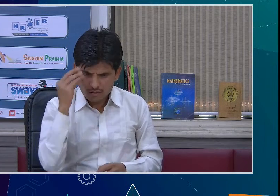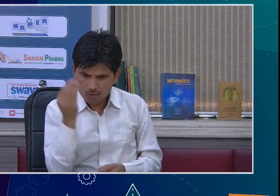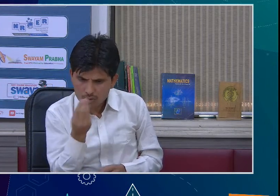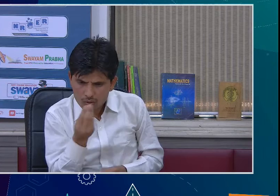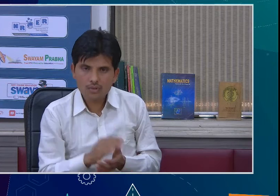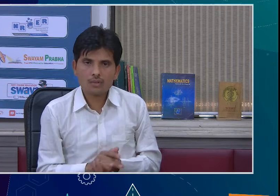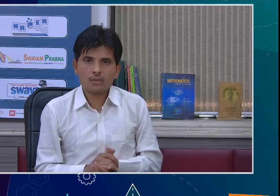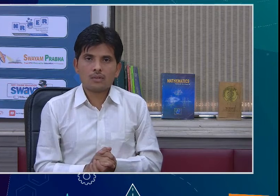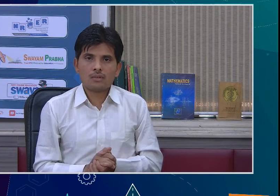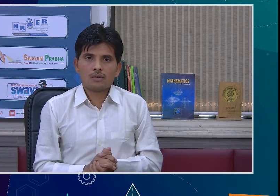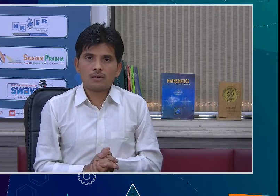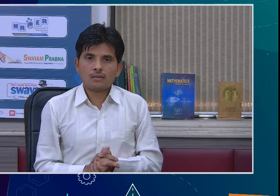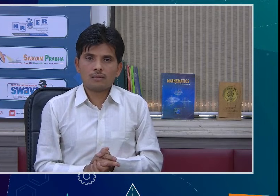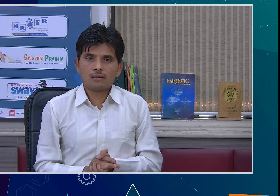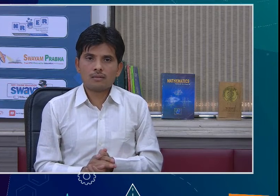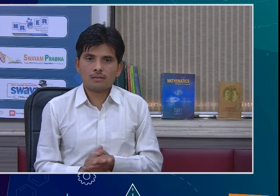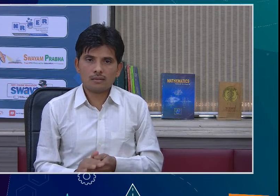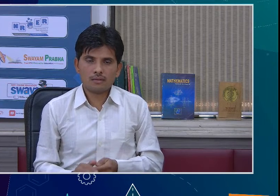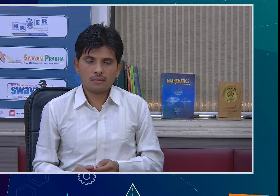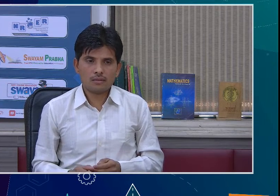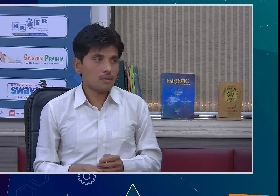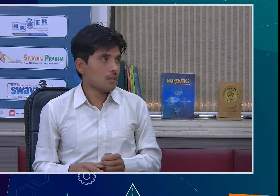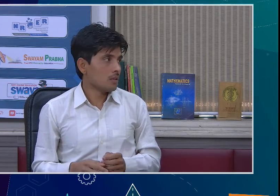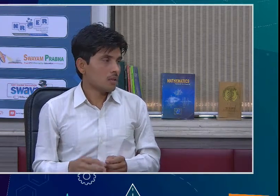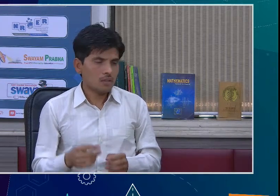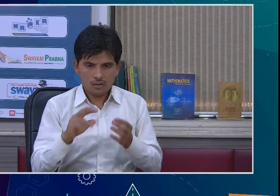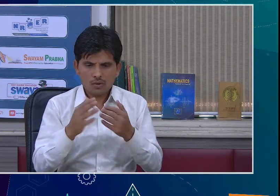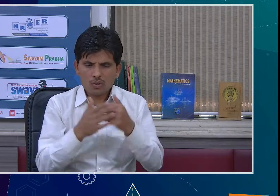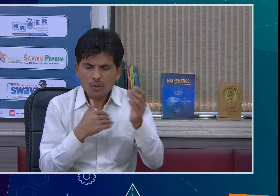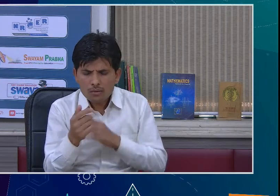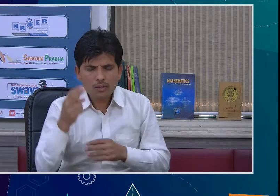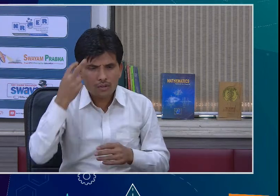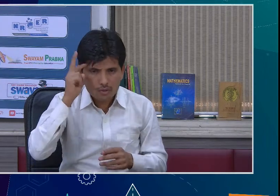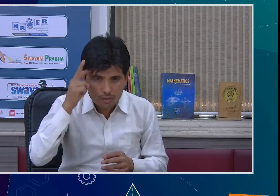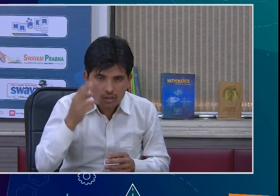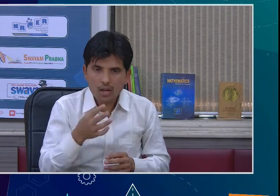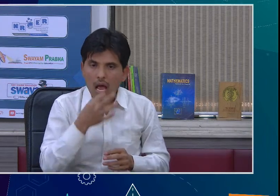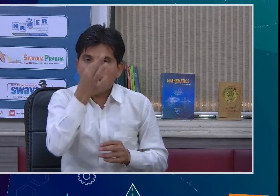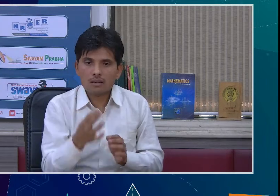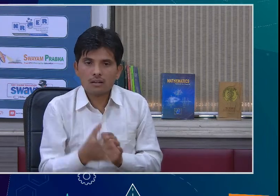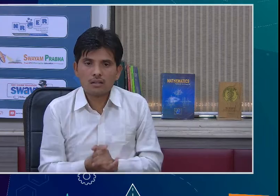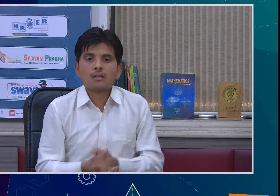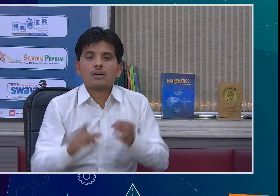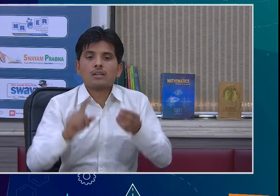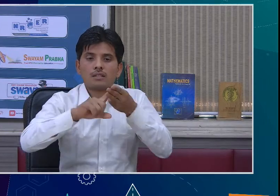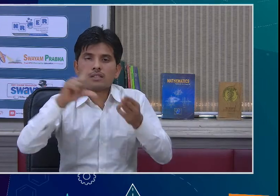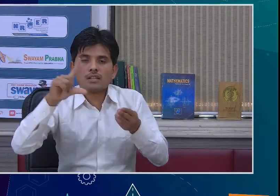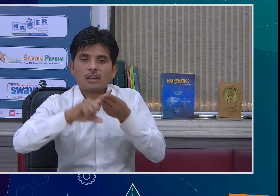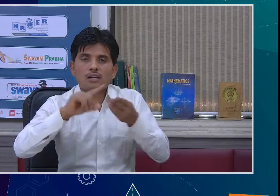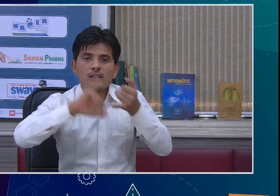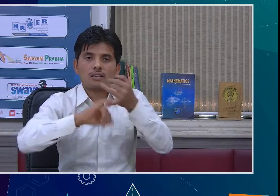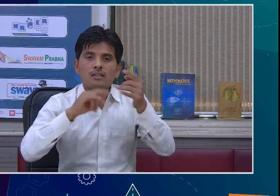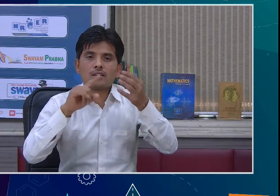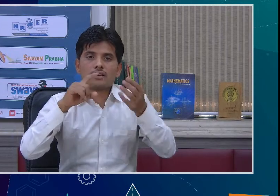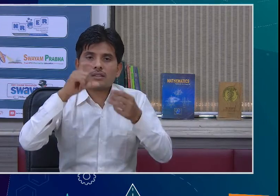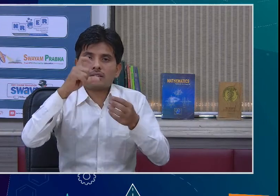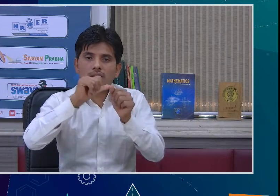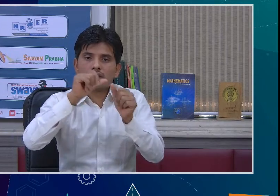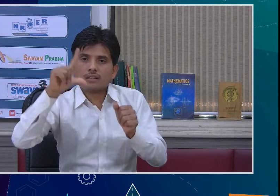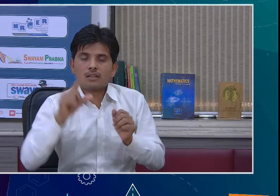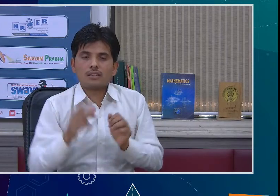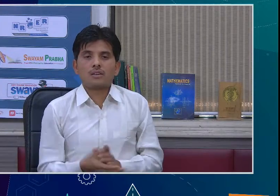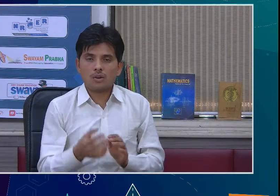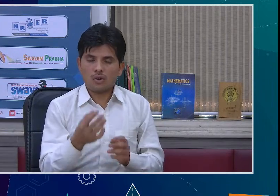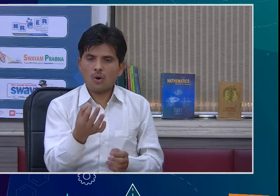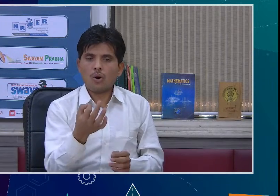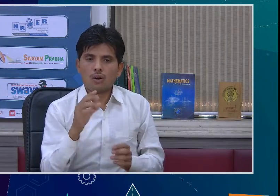more. Ma'am, before proceeding ahead, I have a query over here. As you mentioned about celestial objects, so well, it raises my curiosity